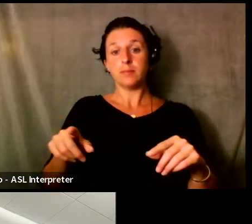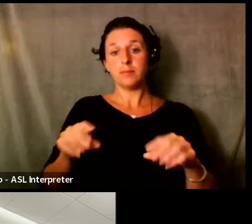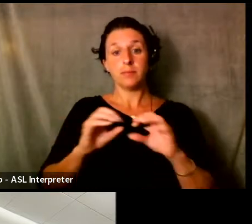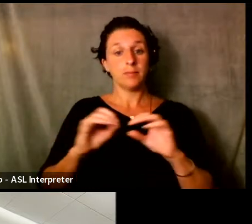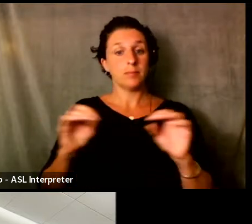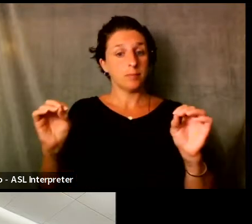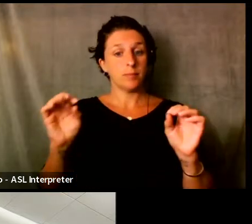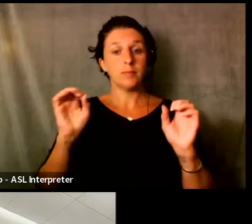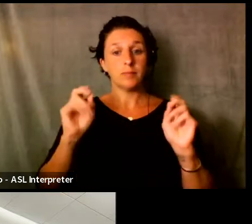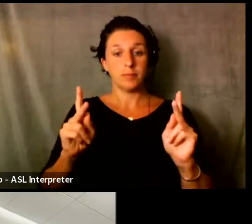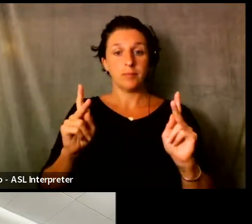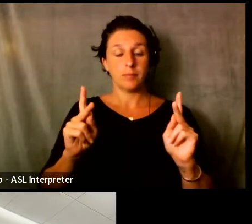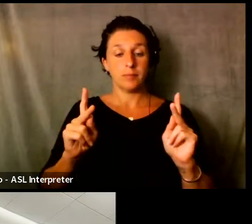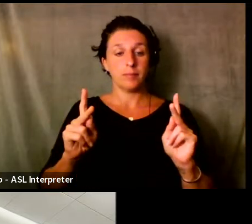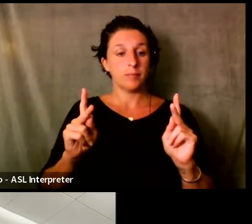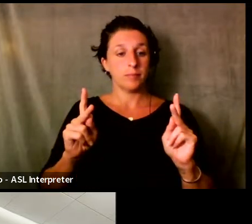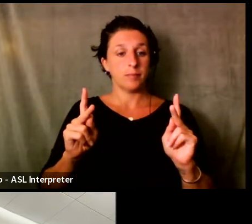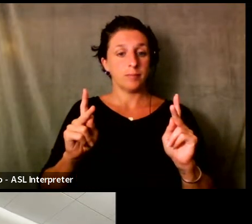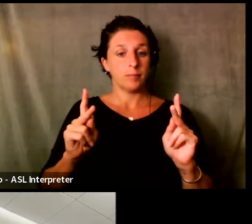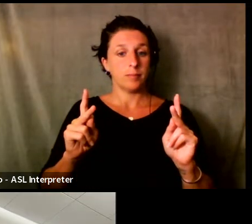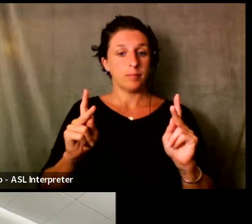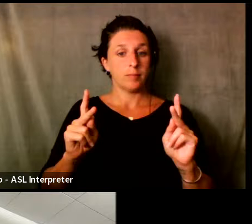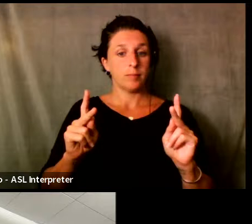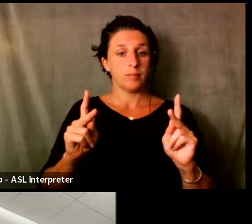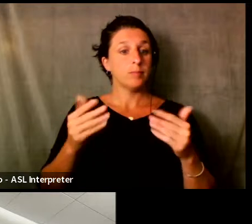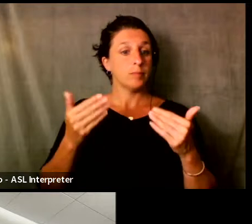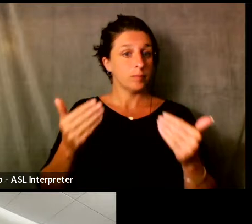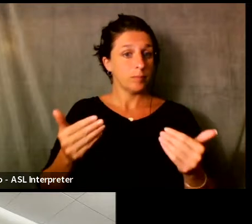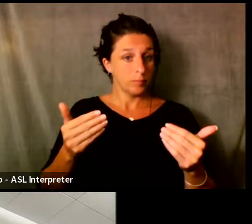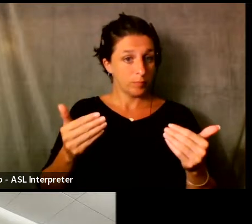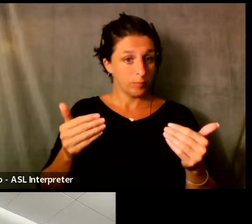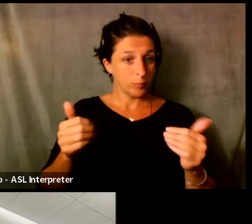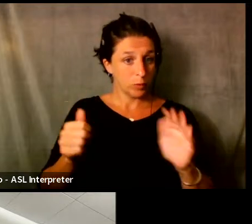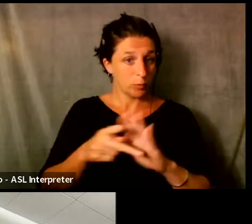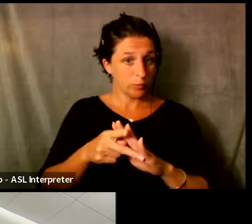None? Okay, I'd like to entertain a motion to approve.